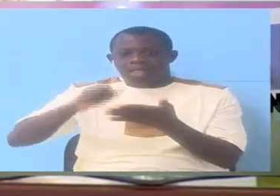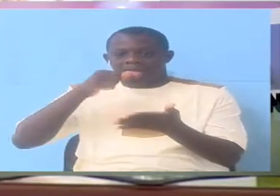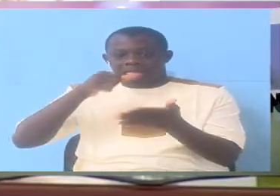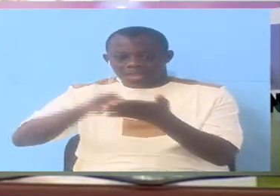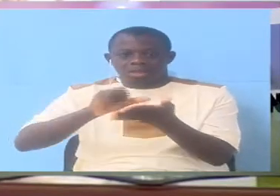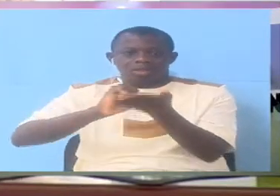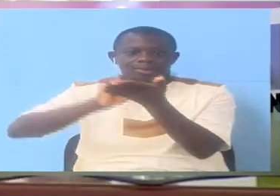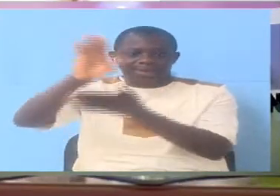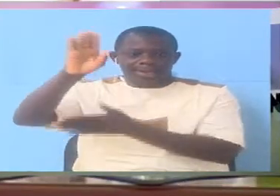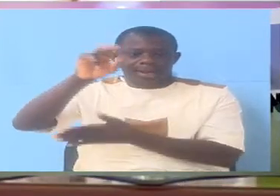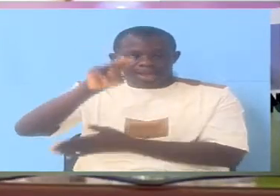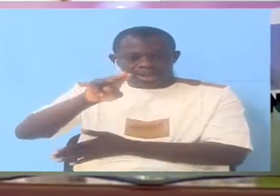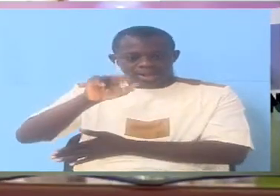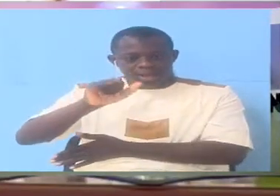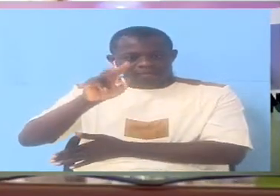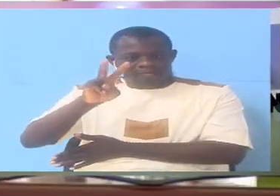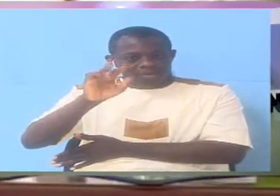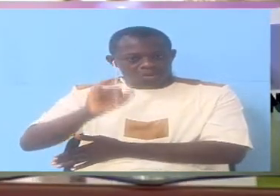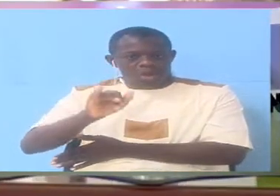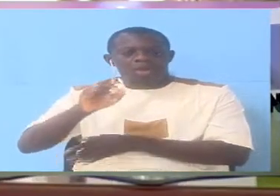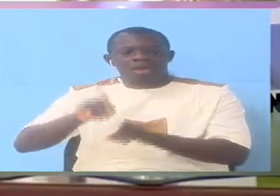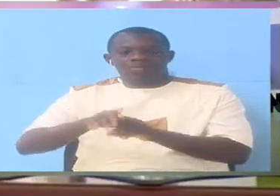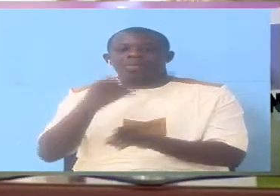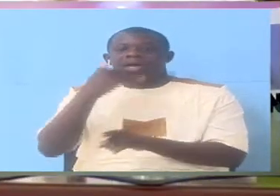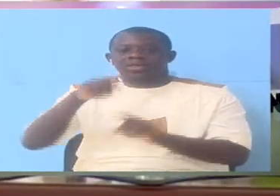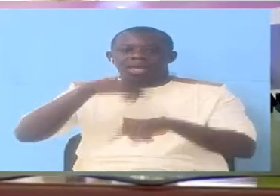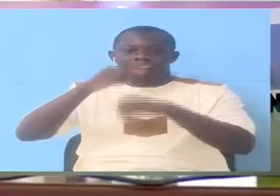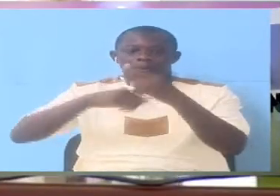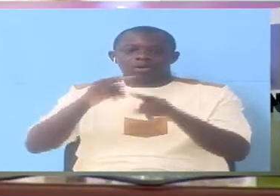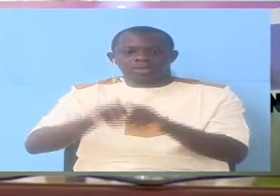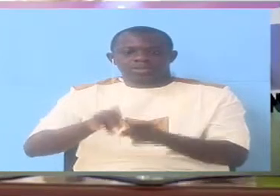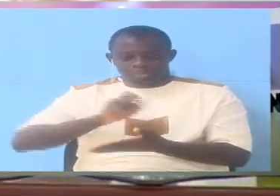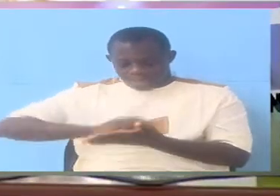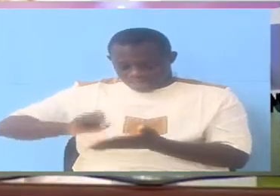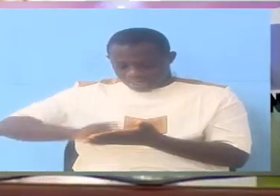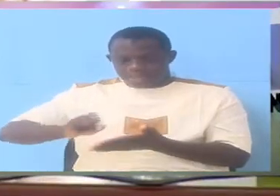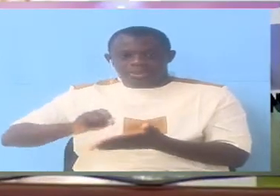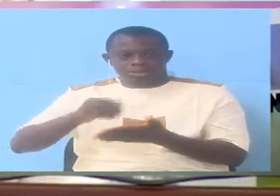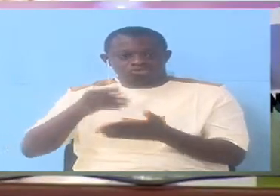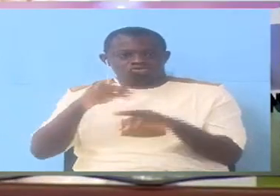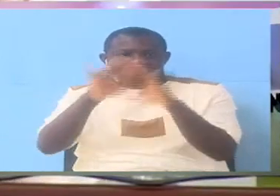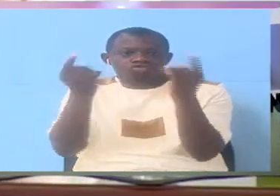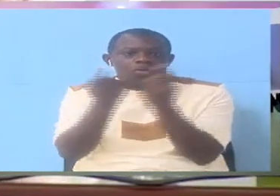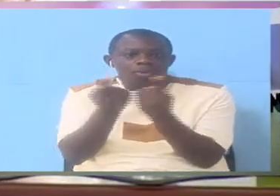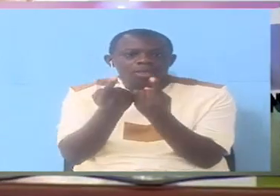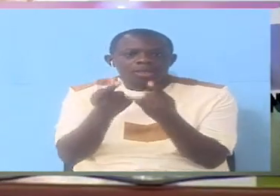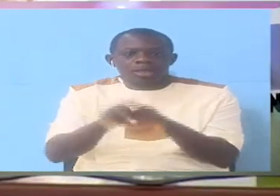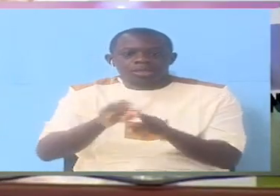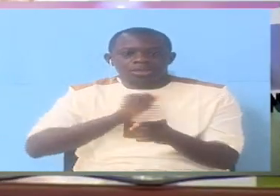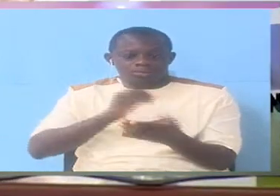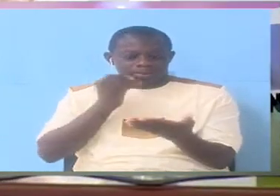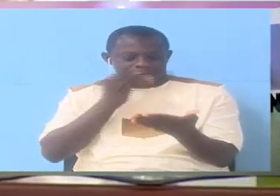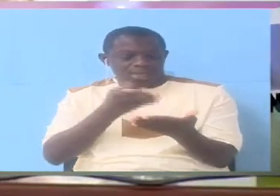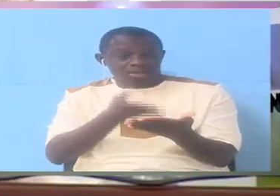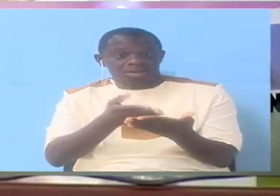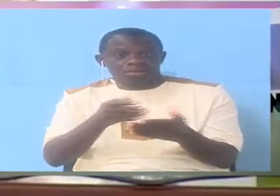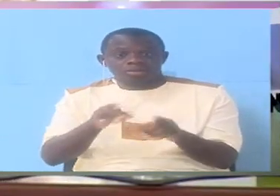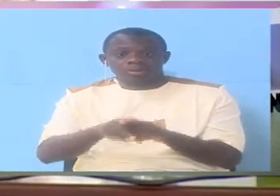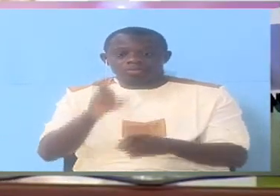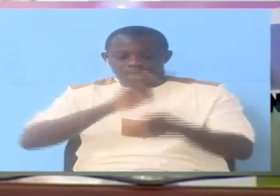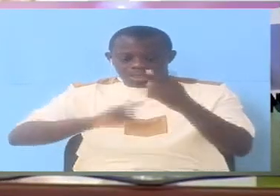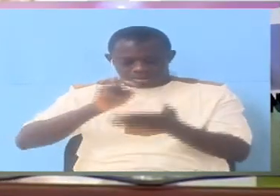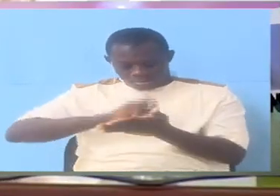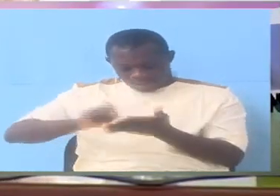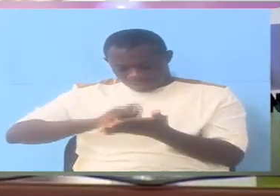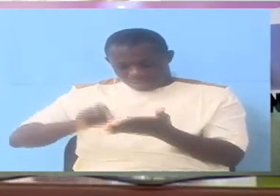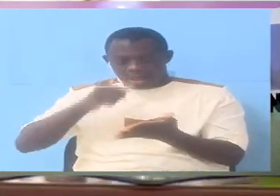and asked for the records that he mentioned here. The Navy wrote back to say that those records do not exist. They